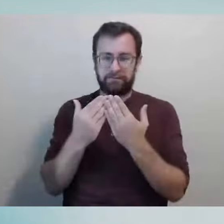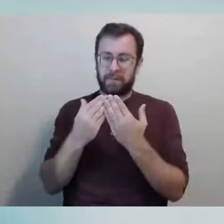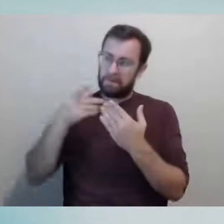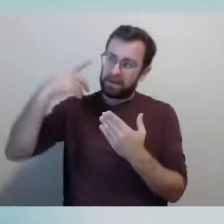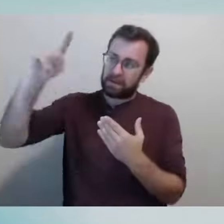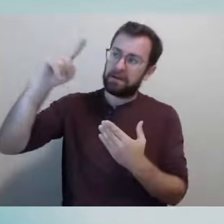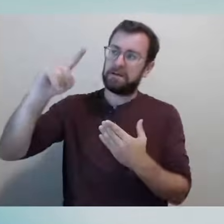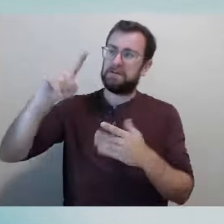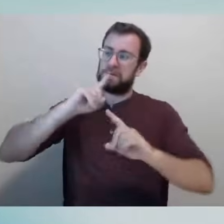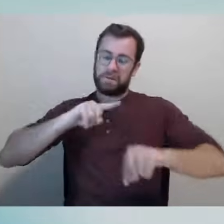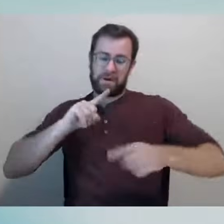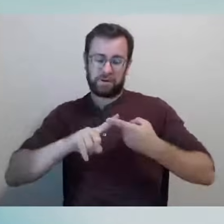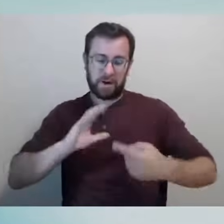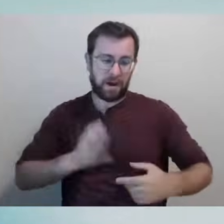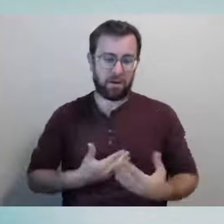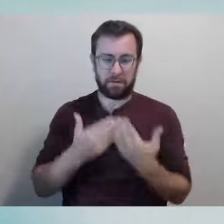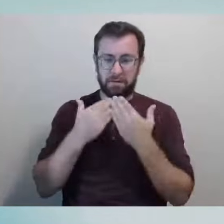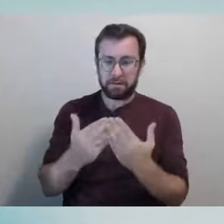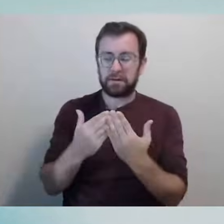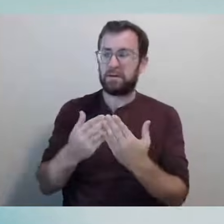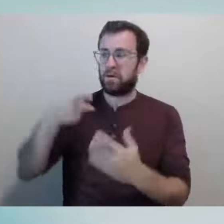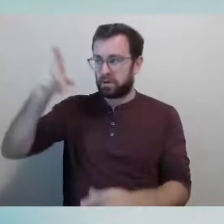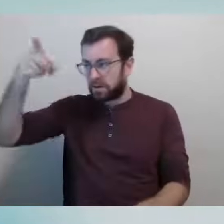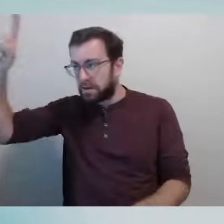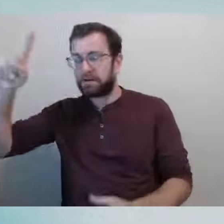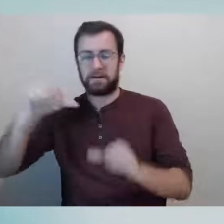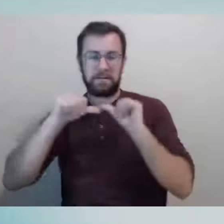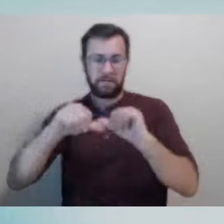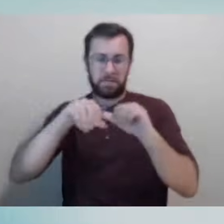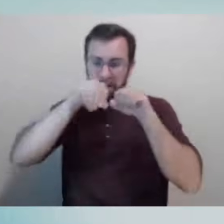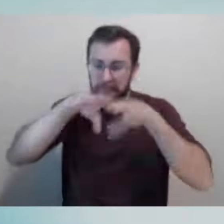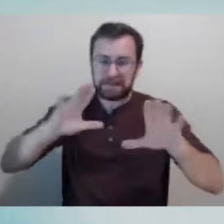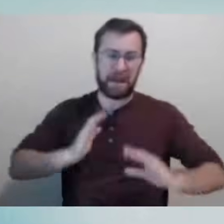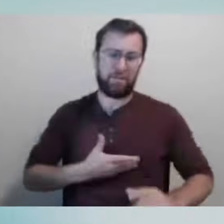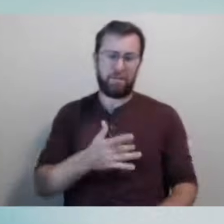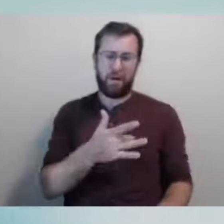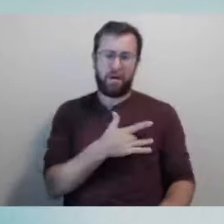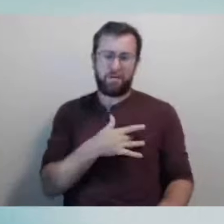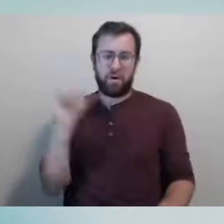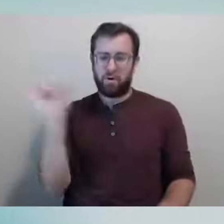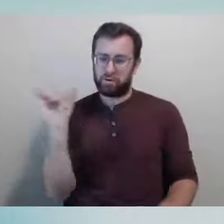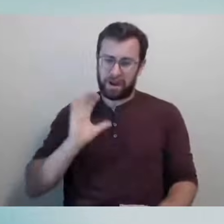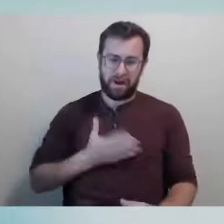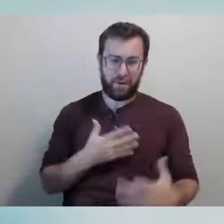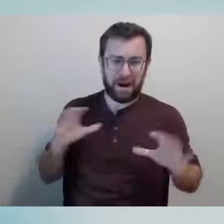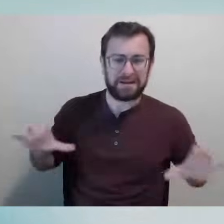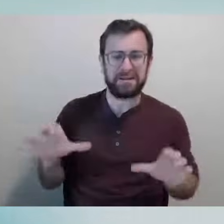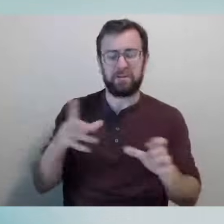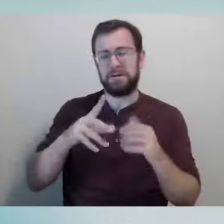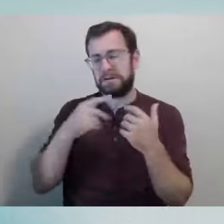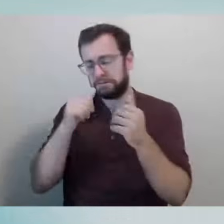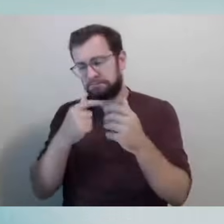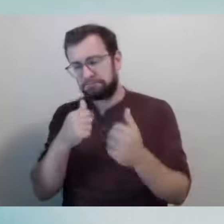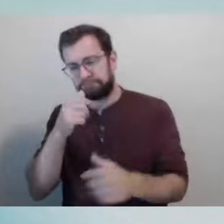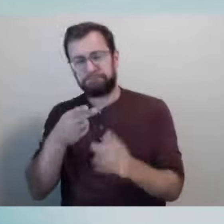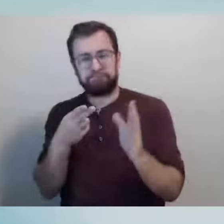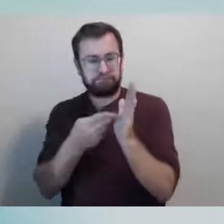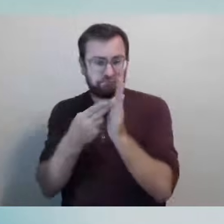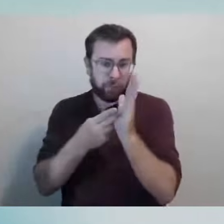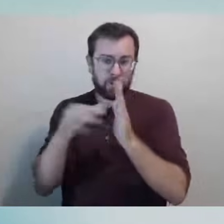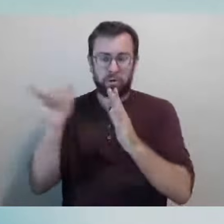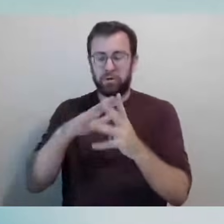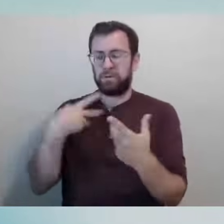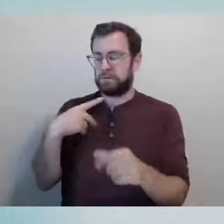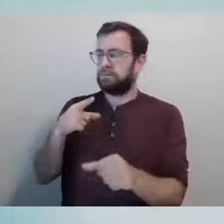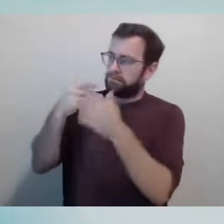respond to our du'as. May Allah Azza wa Jal continue to bless our hearts and our actions with sincerity and devotion. Allahumma ameen.